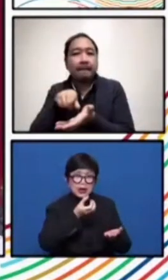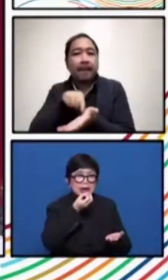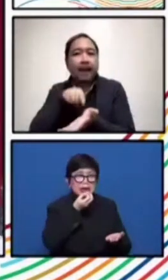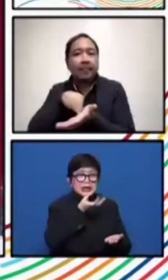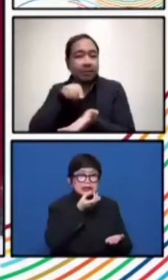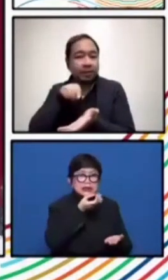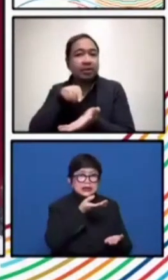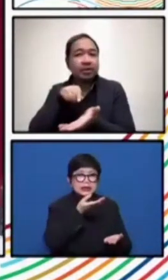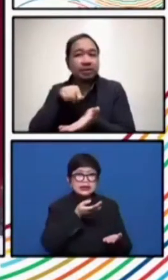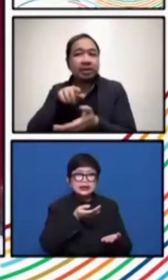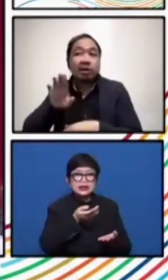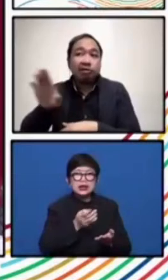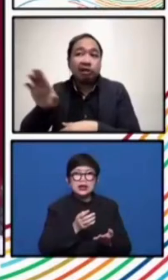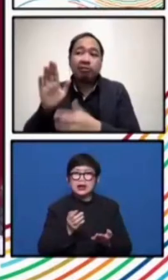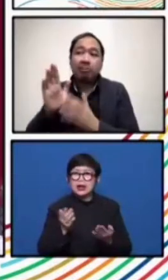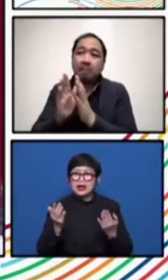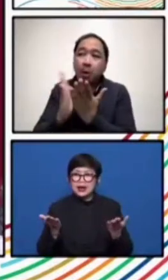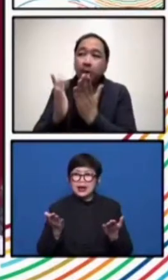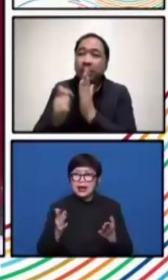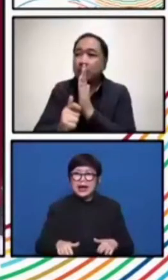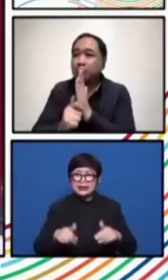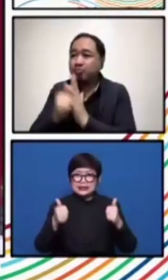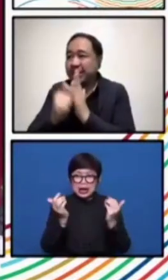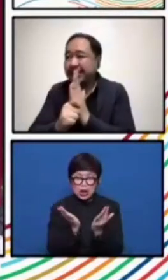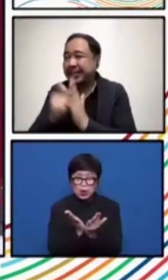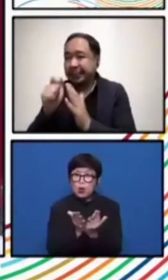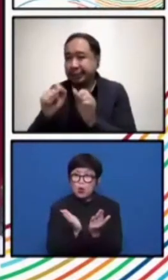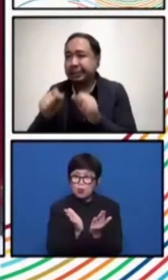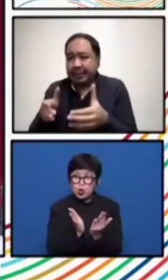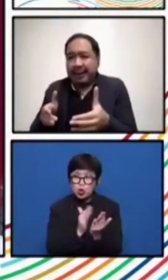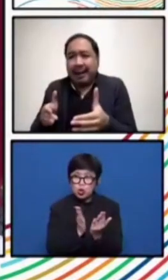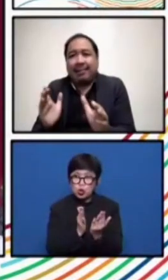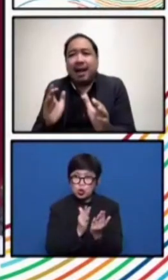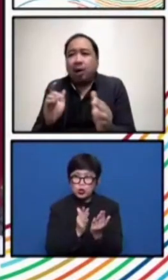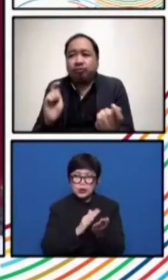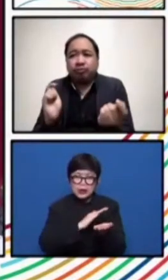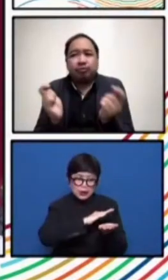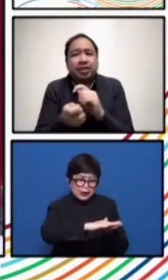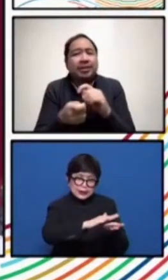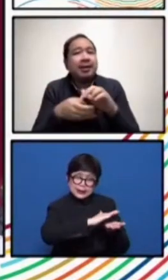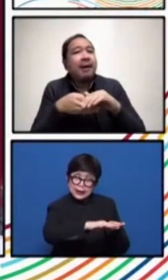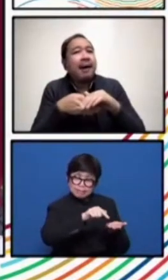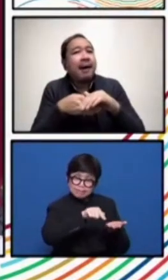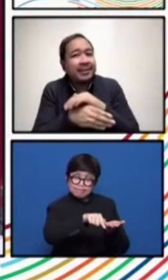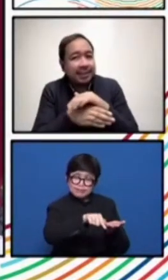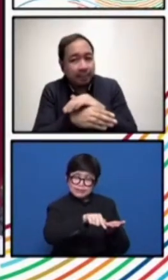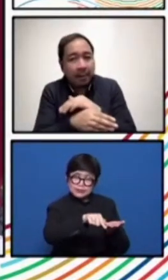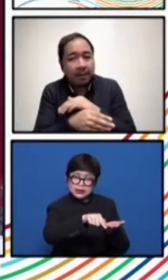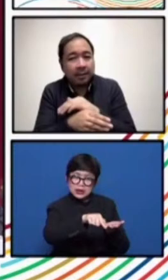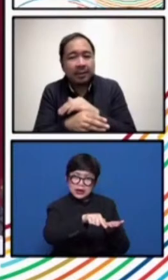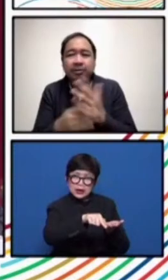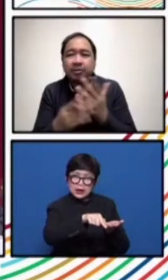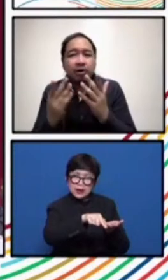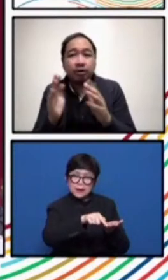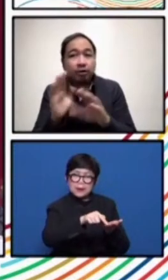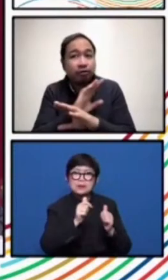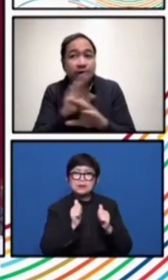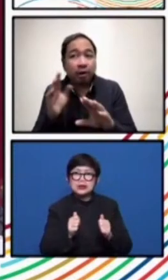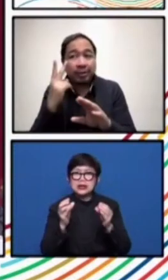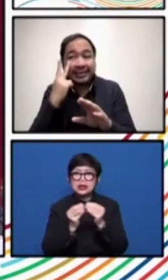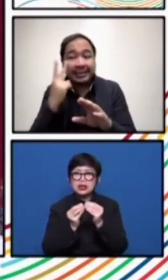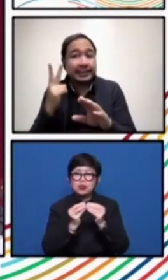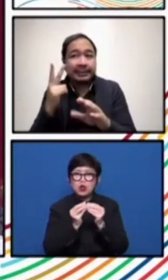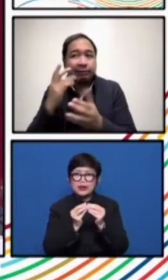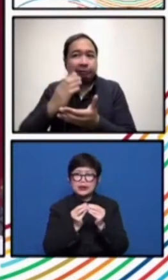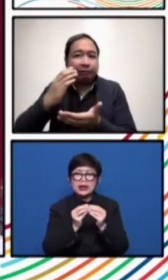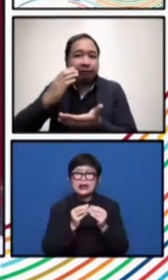publication to be produced in an accessible format and to exempt from copyright this